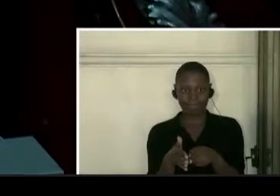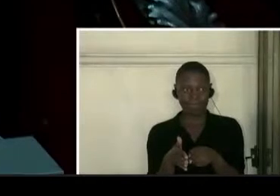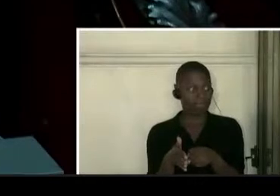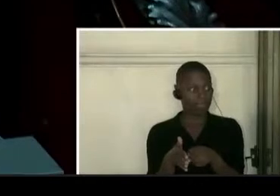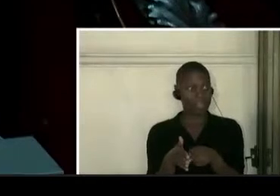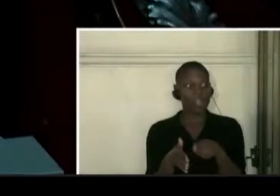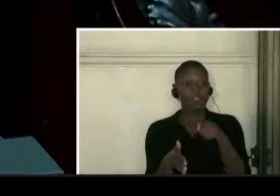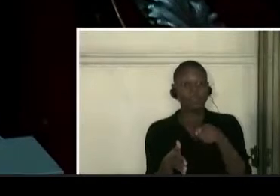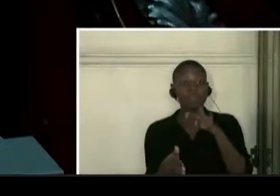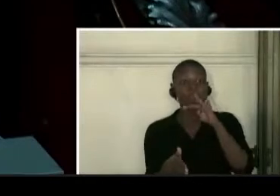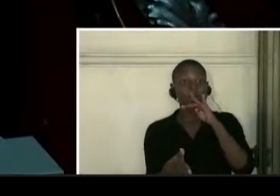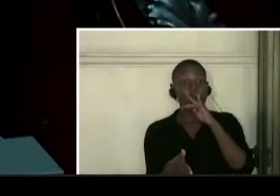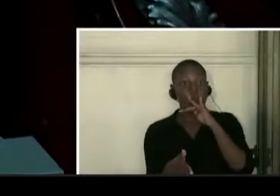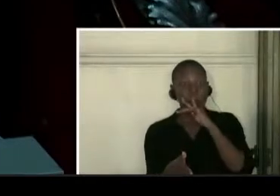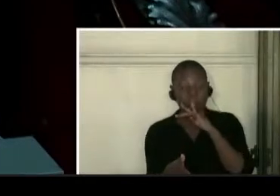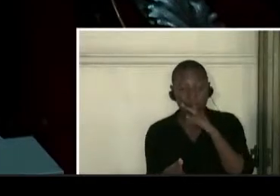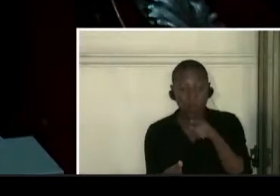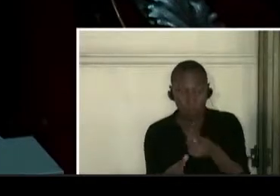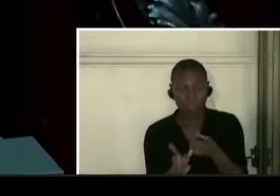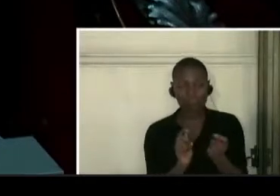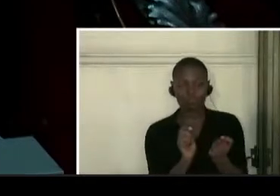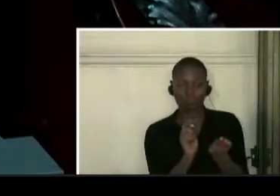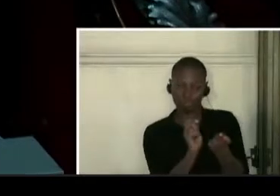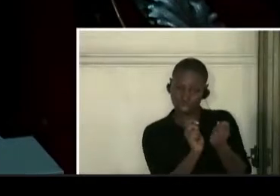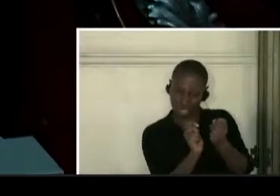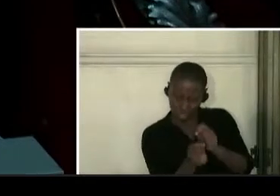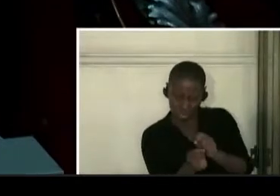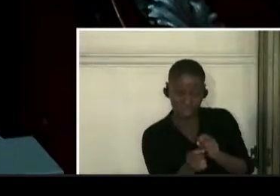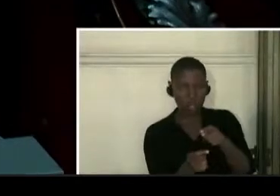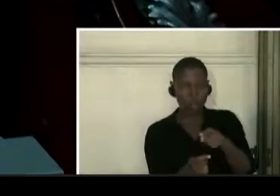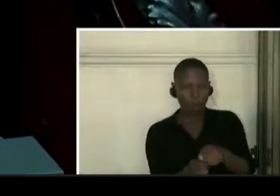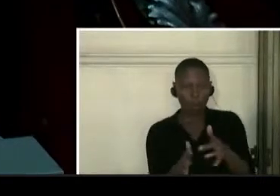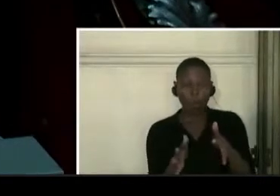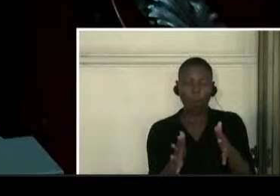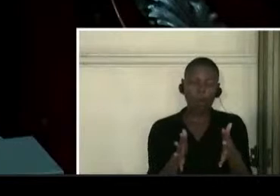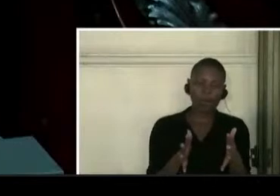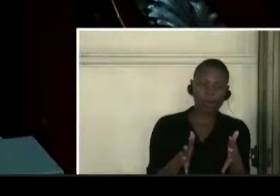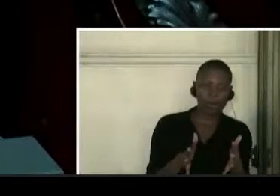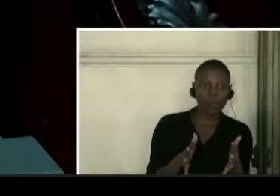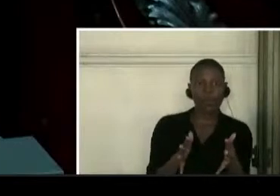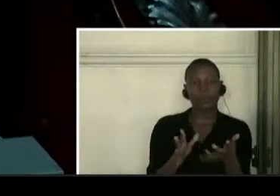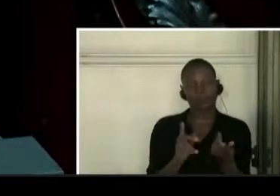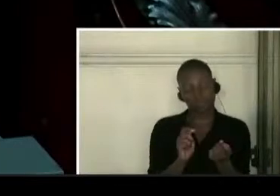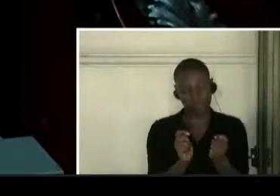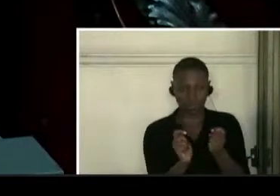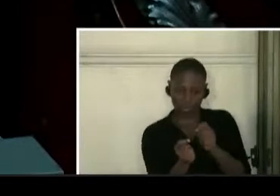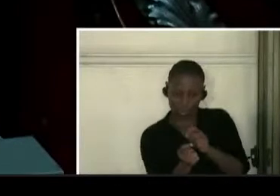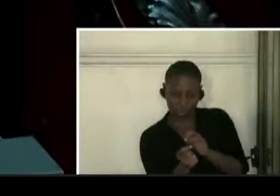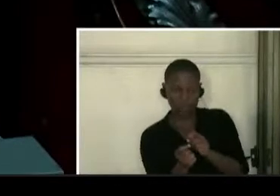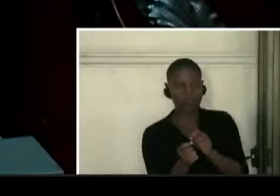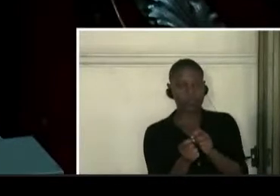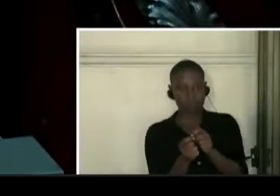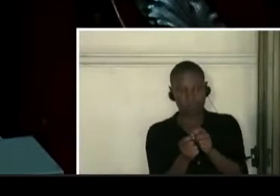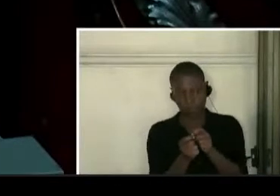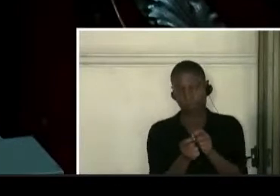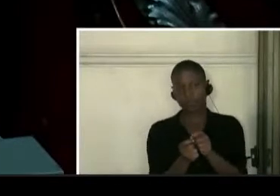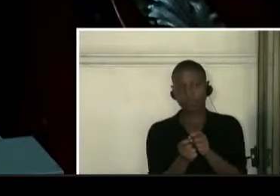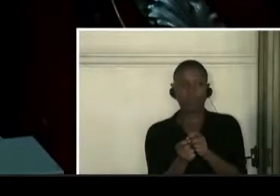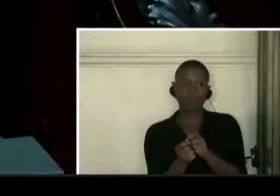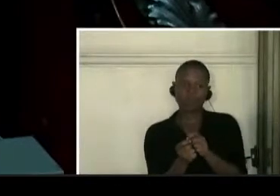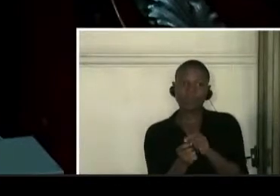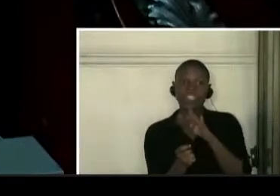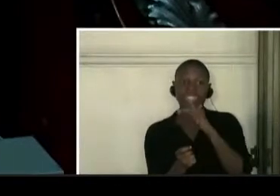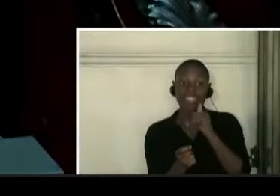remendered kusho ukuthi izongenelela ukubonisa ukuthi imfula le iyaguqulwa indlela ehamba ngayo ukuze ithi